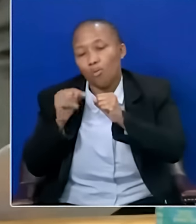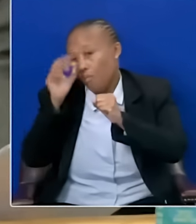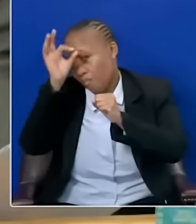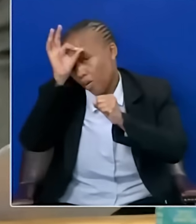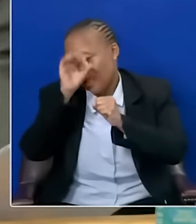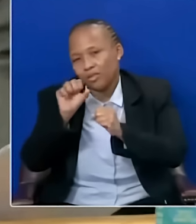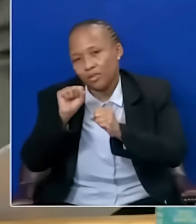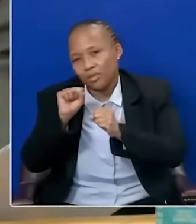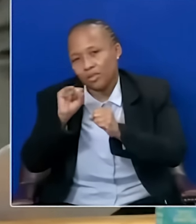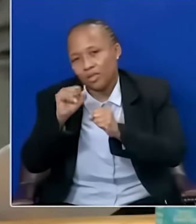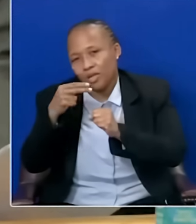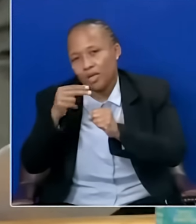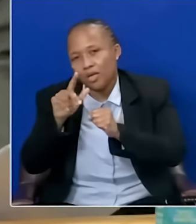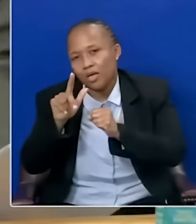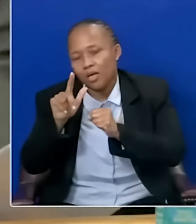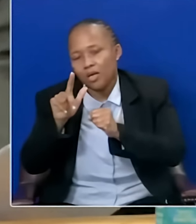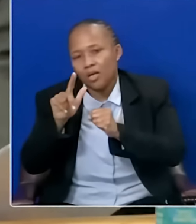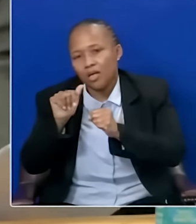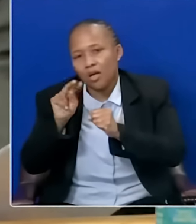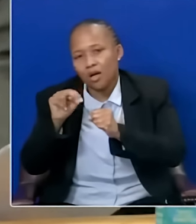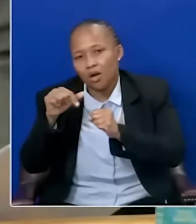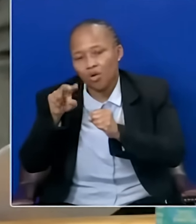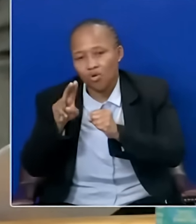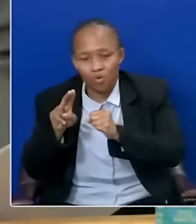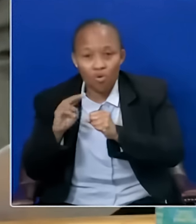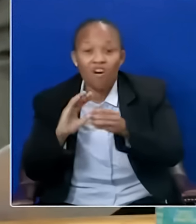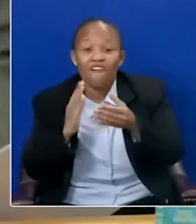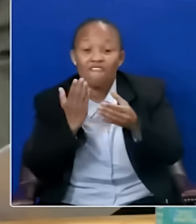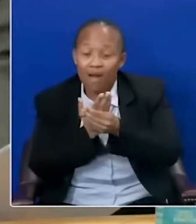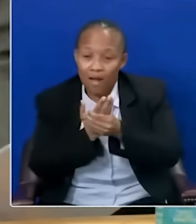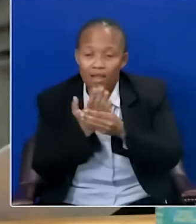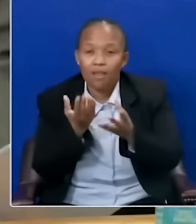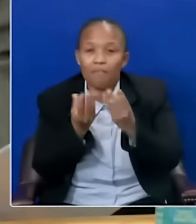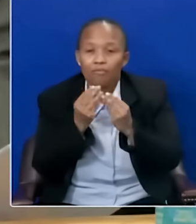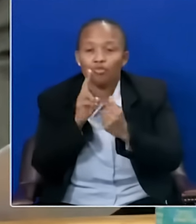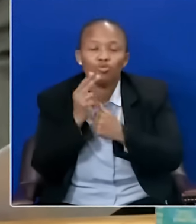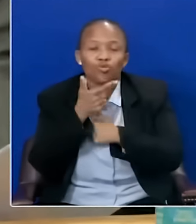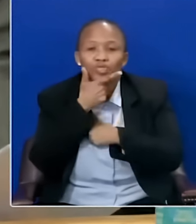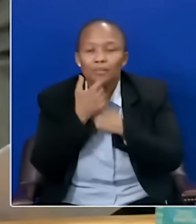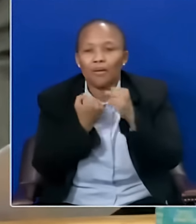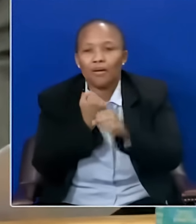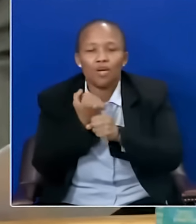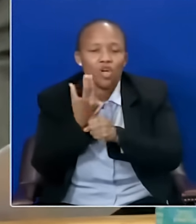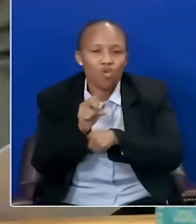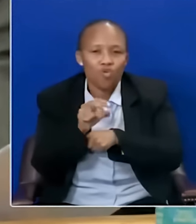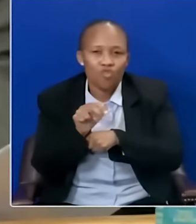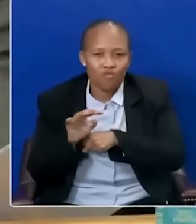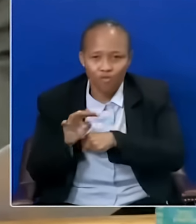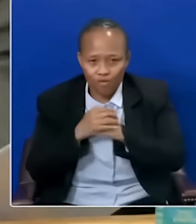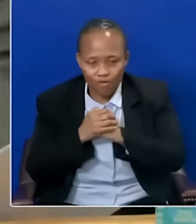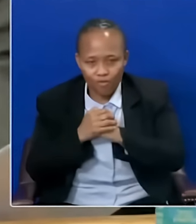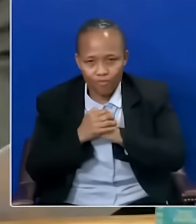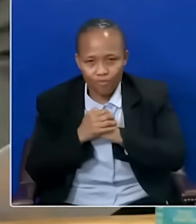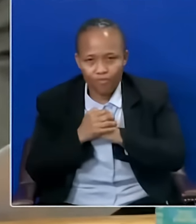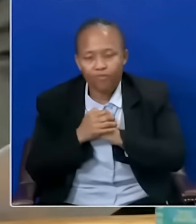gets this file again on 2 December 2024. How would she, at that stage,